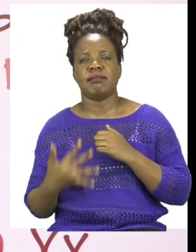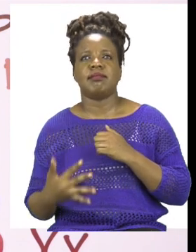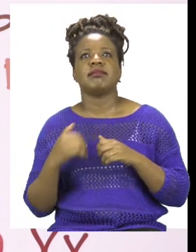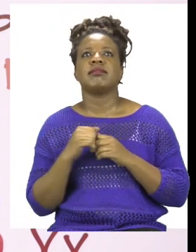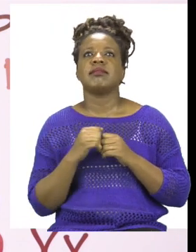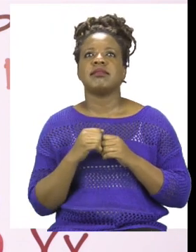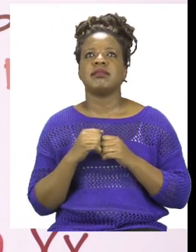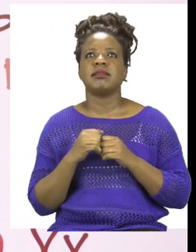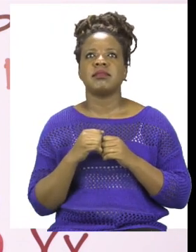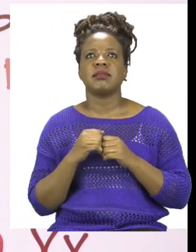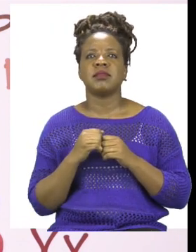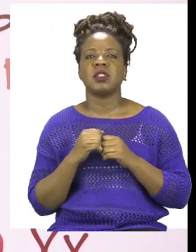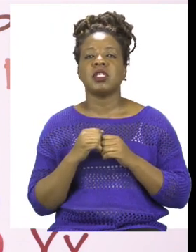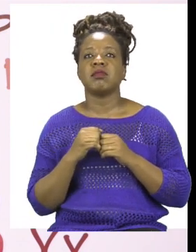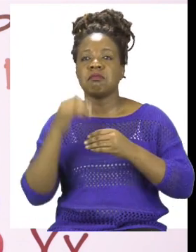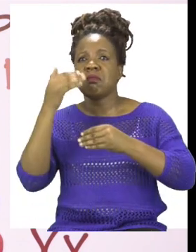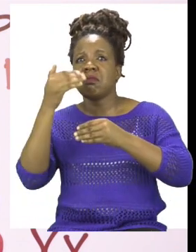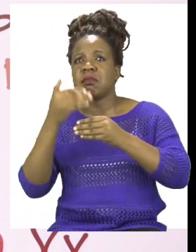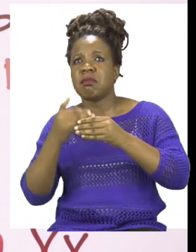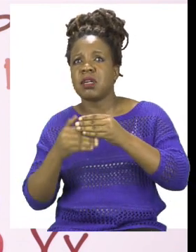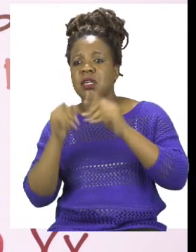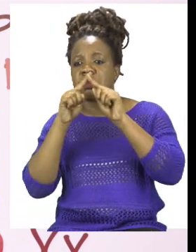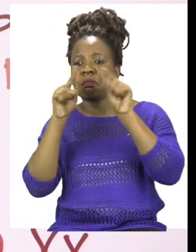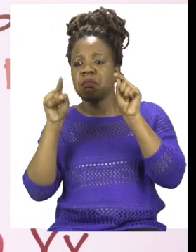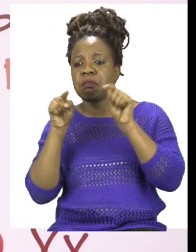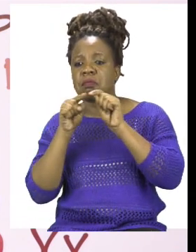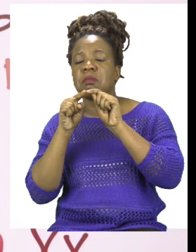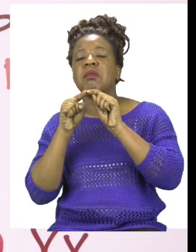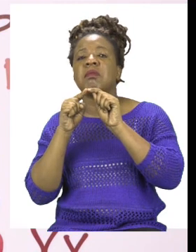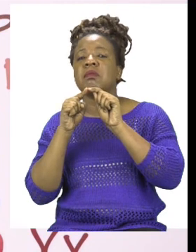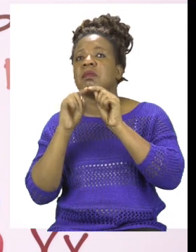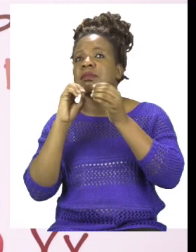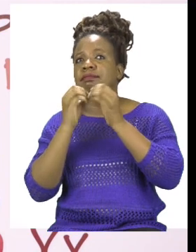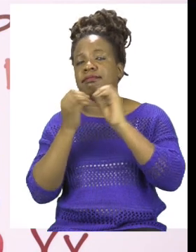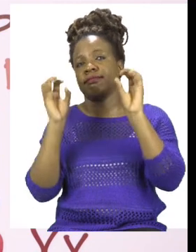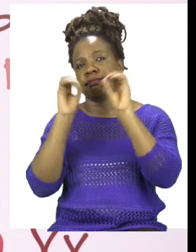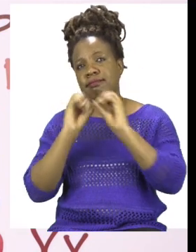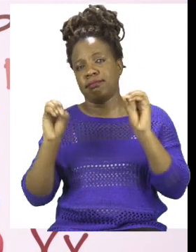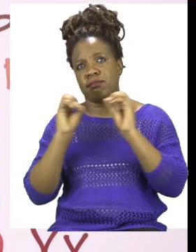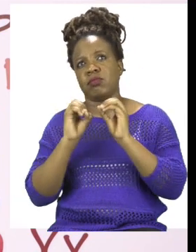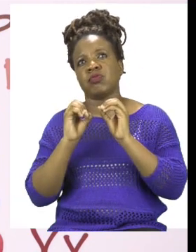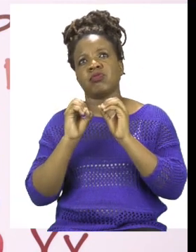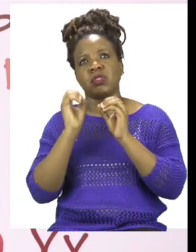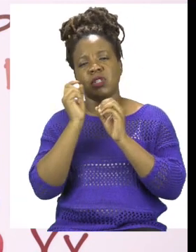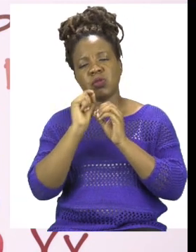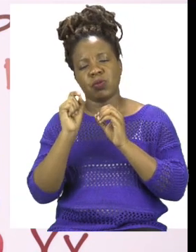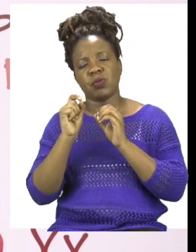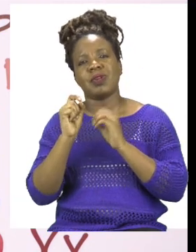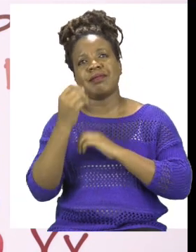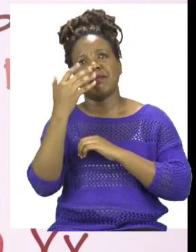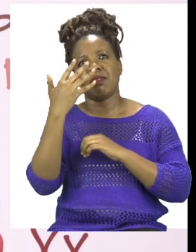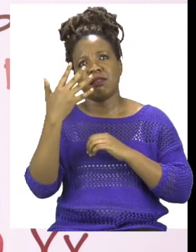doesn't have a 5 that's in the middle actually, that means that a 5 is supposed to be there. So we